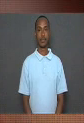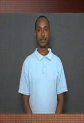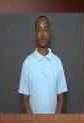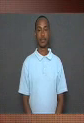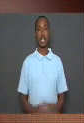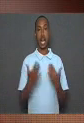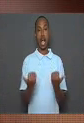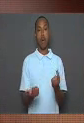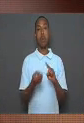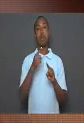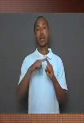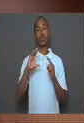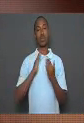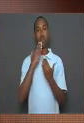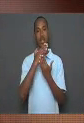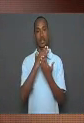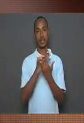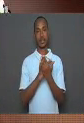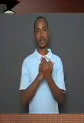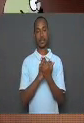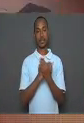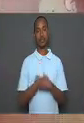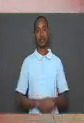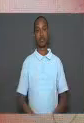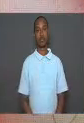Let's get back to our lesson.